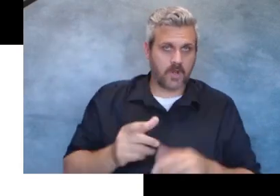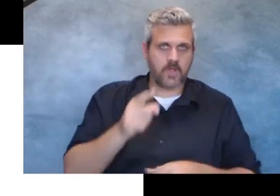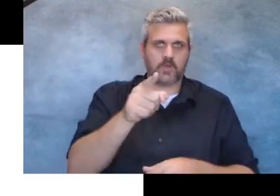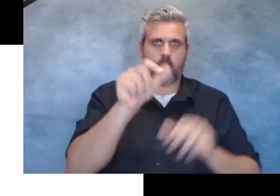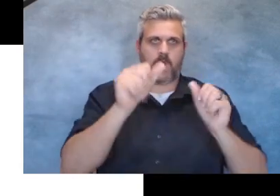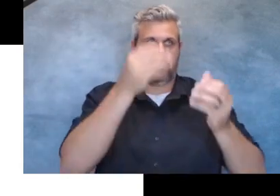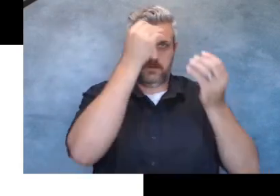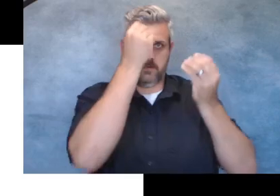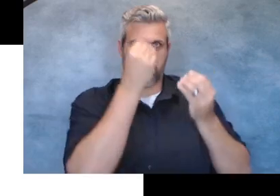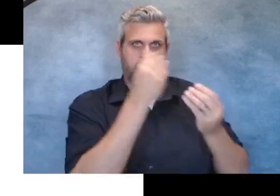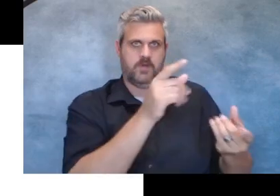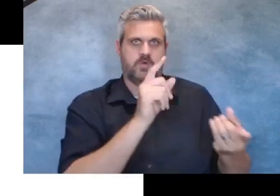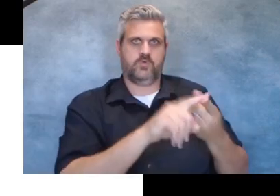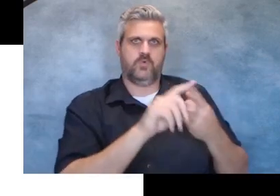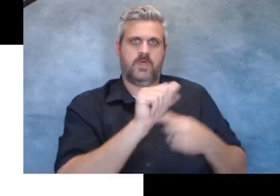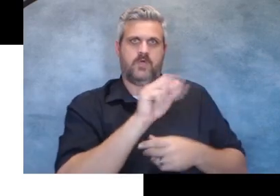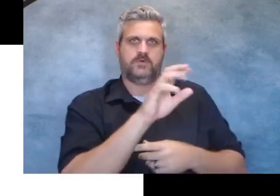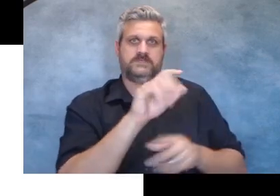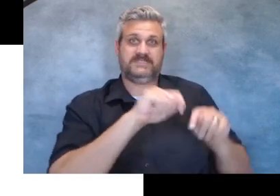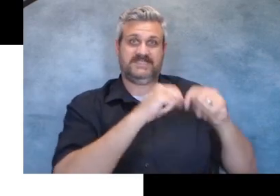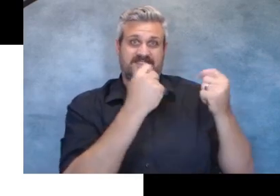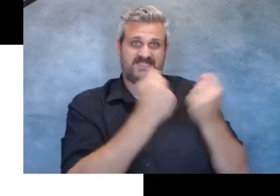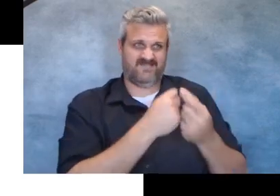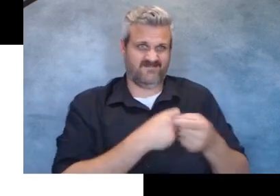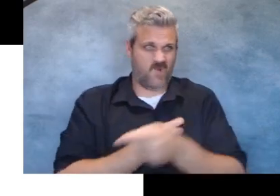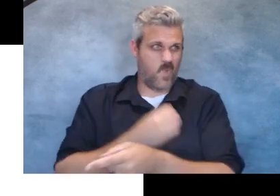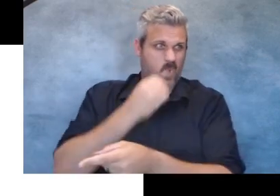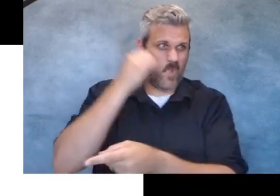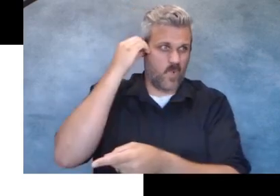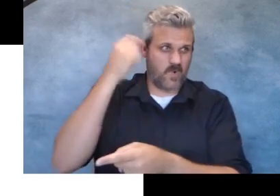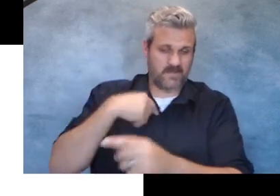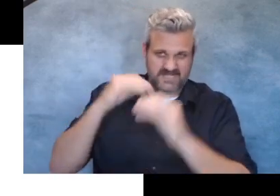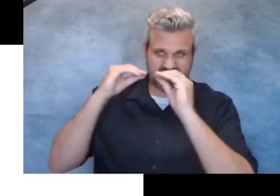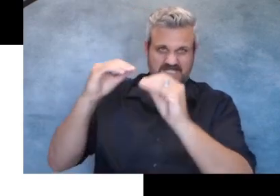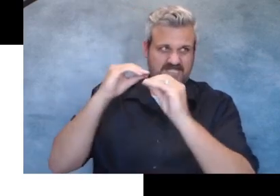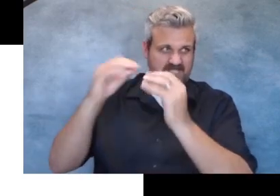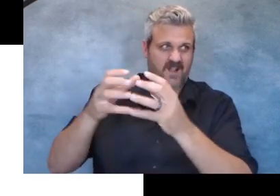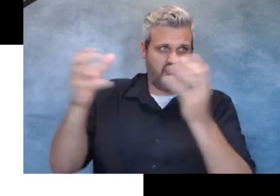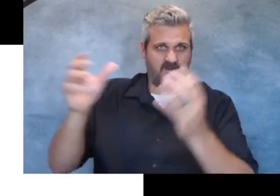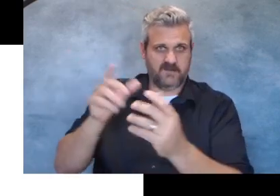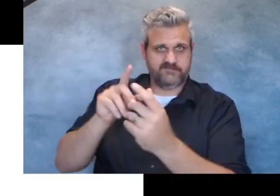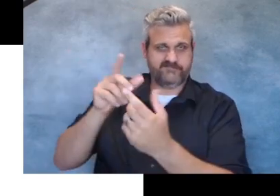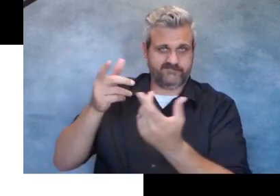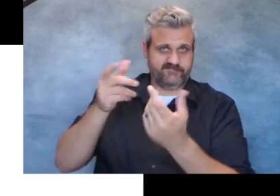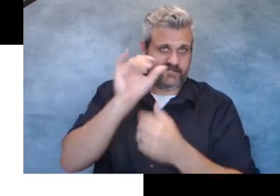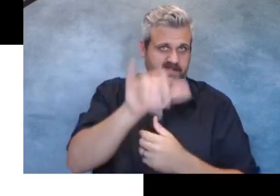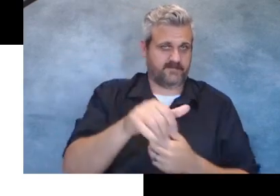the ARC of extensive direct instructions you have to provide your student in the home.